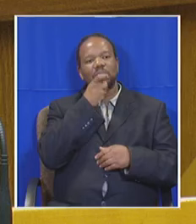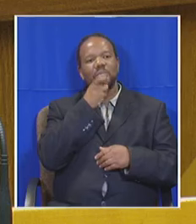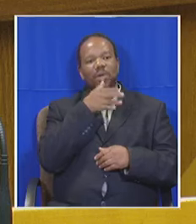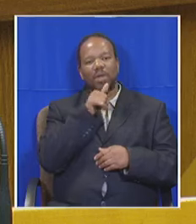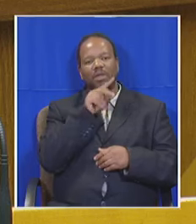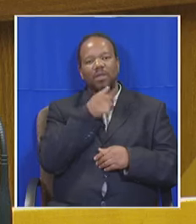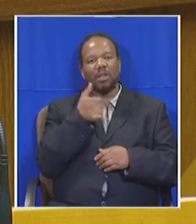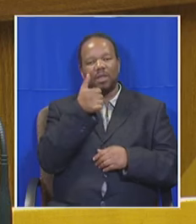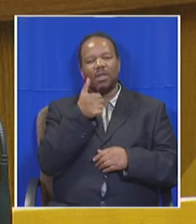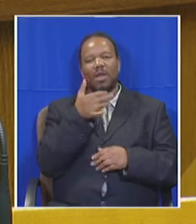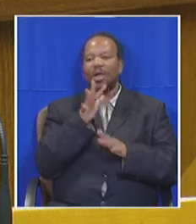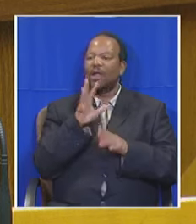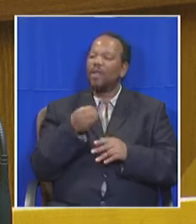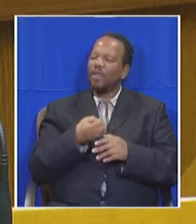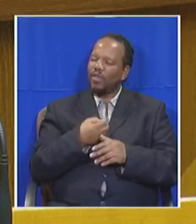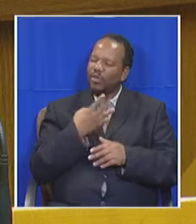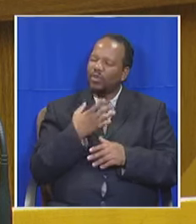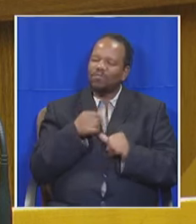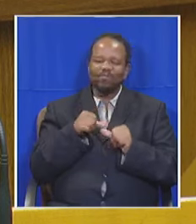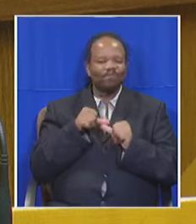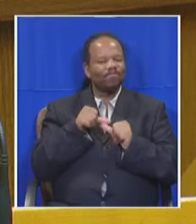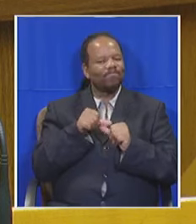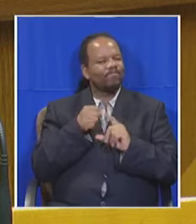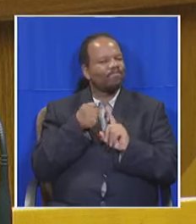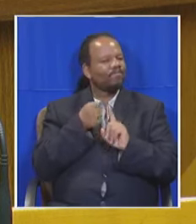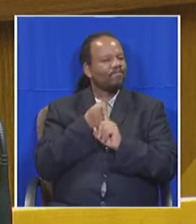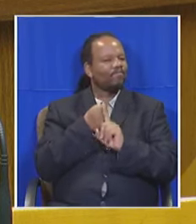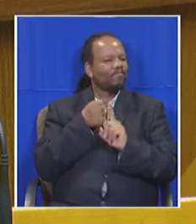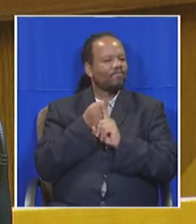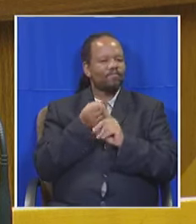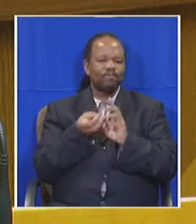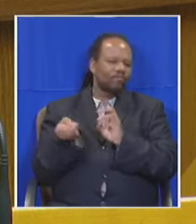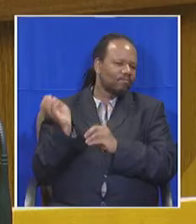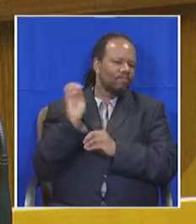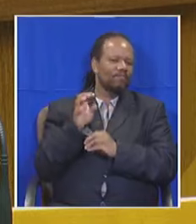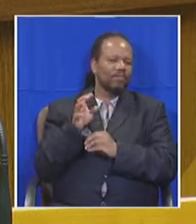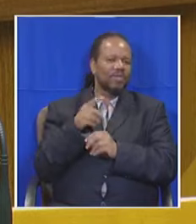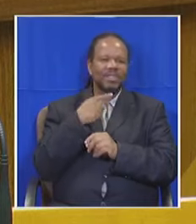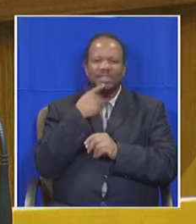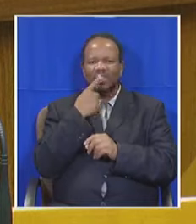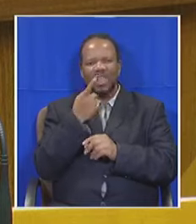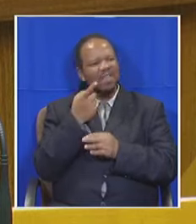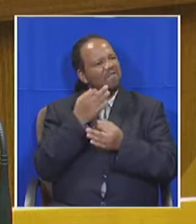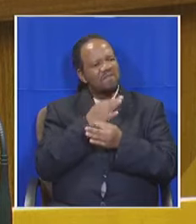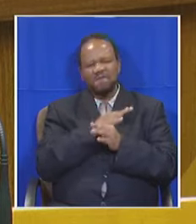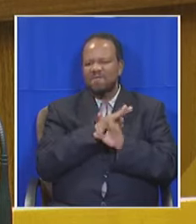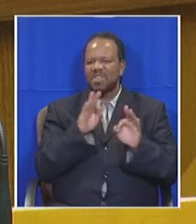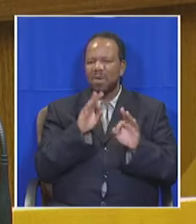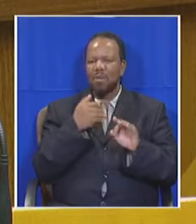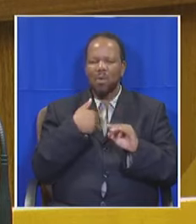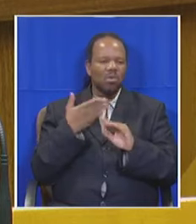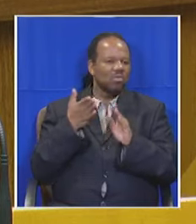Our young people continued the cry. They said, freedom or death, victory is certain.